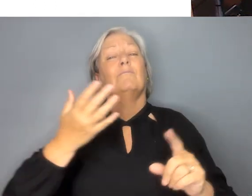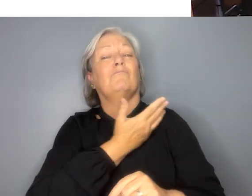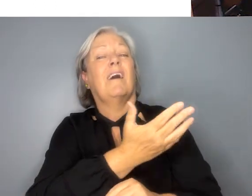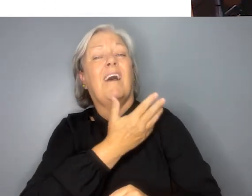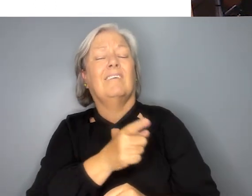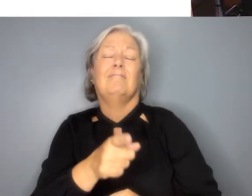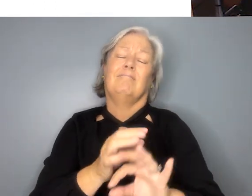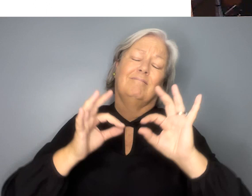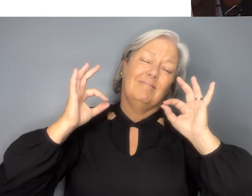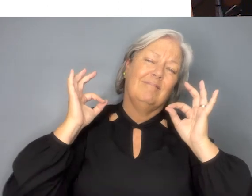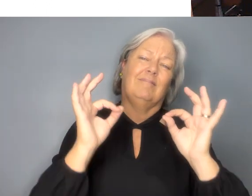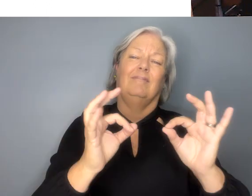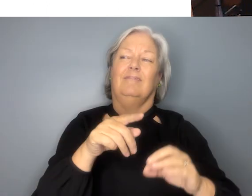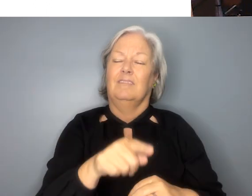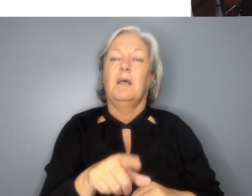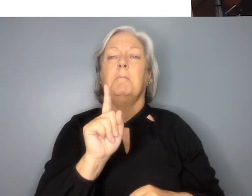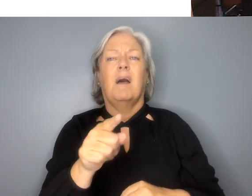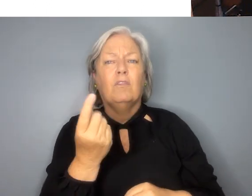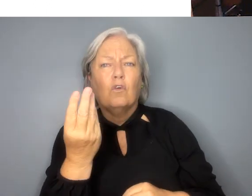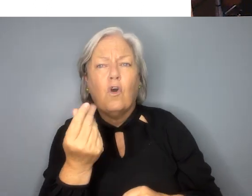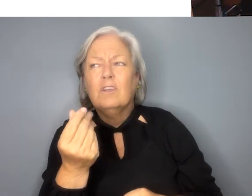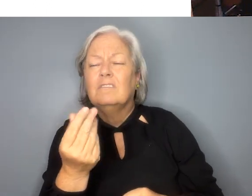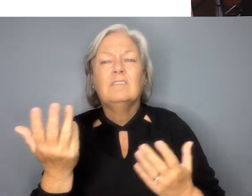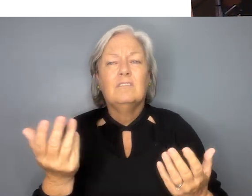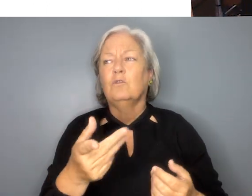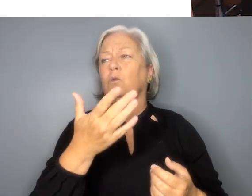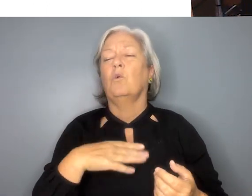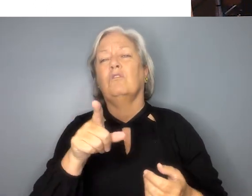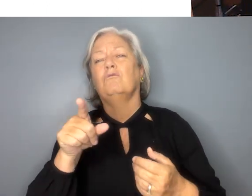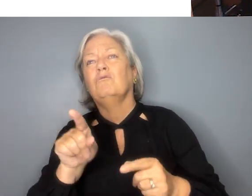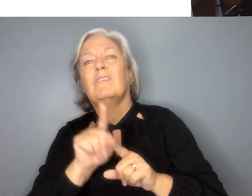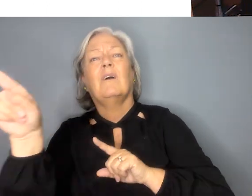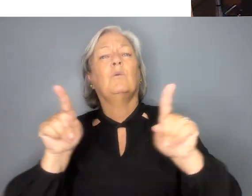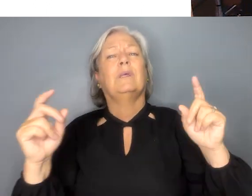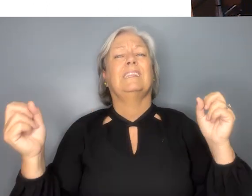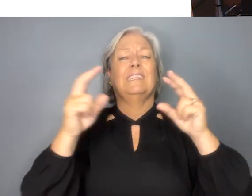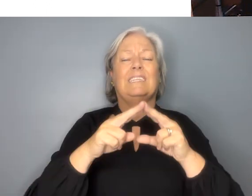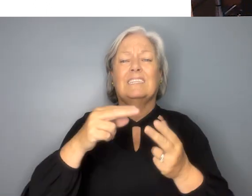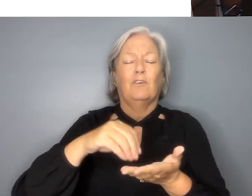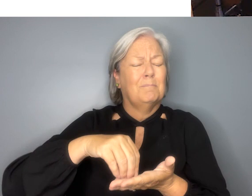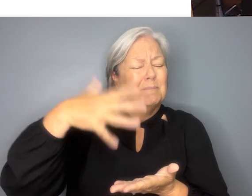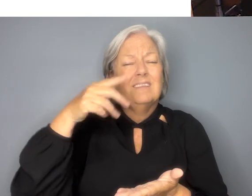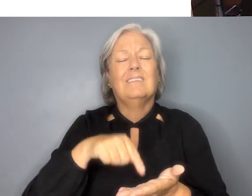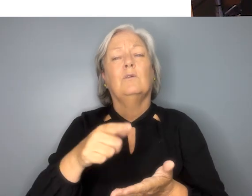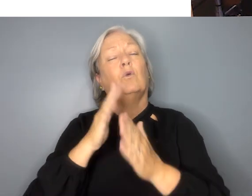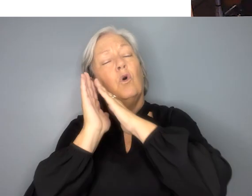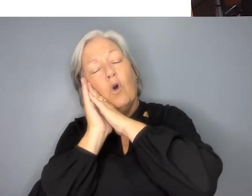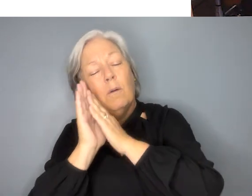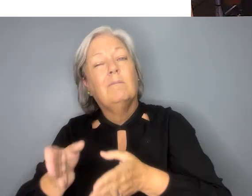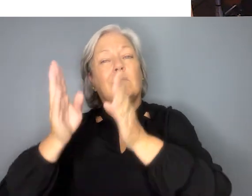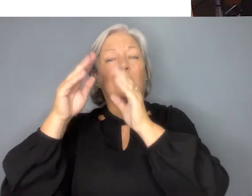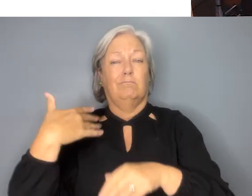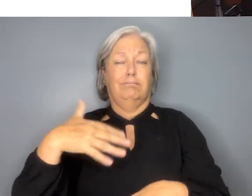was amazing. But honestly, the cost to get there for anyone out of Sydney was so expensive. Accommodation